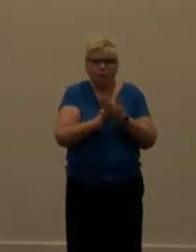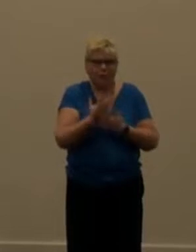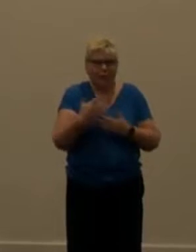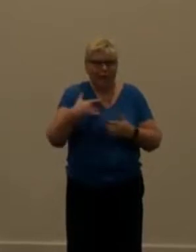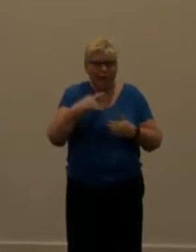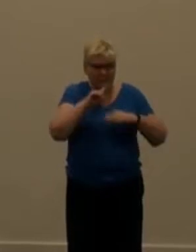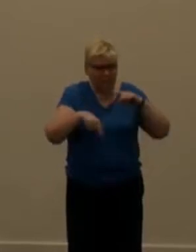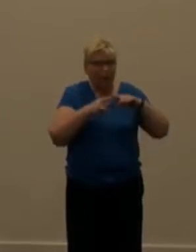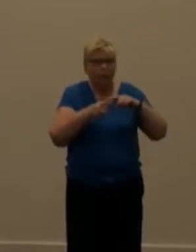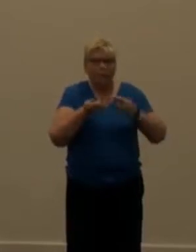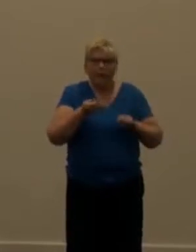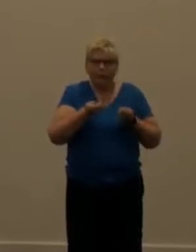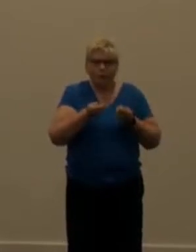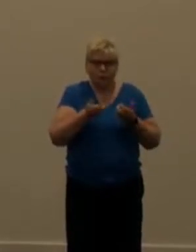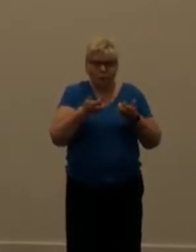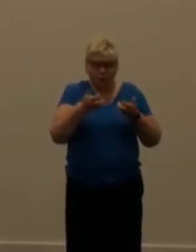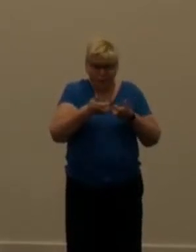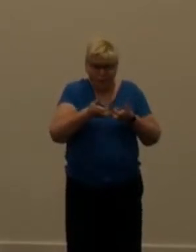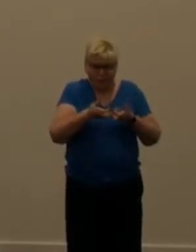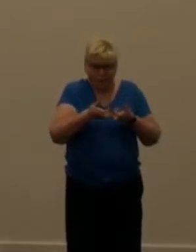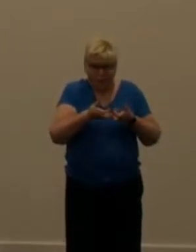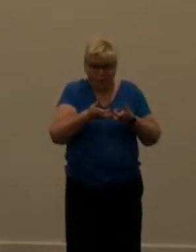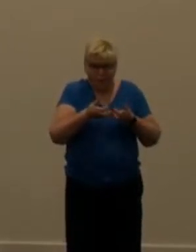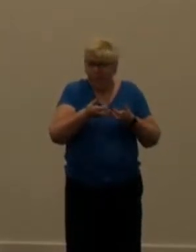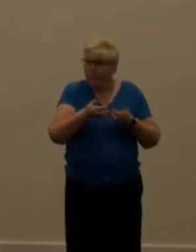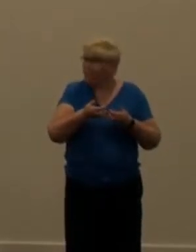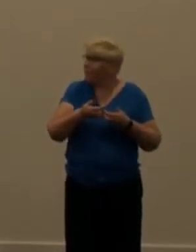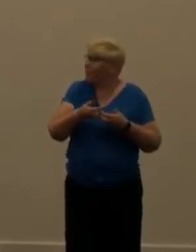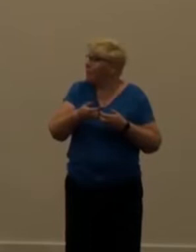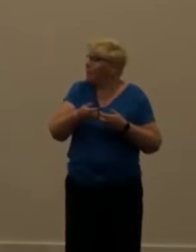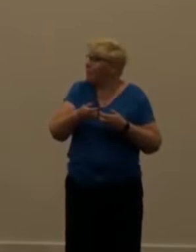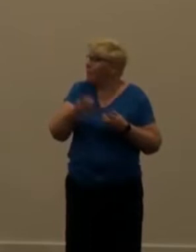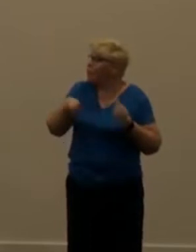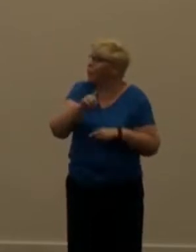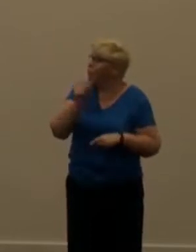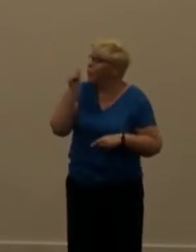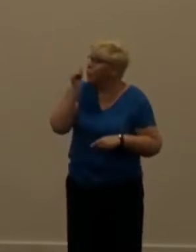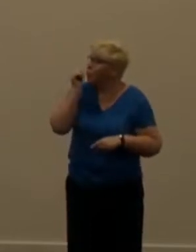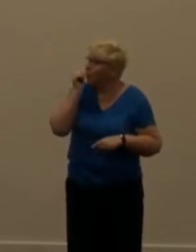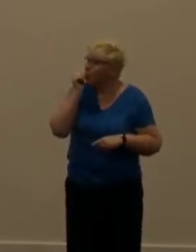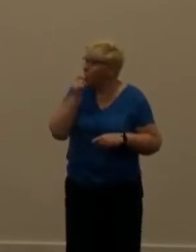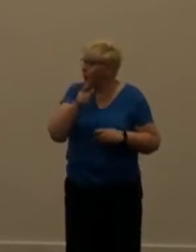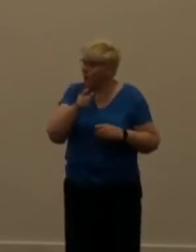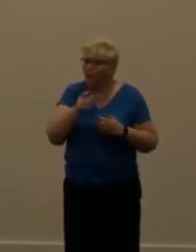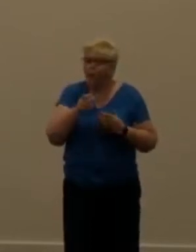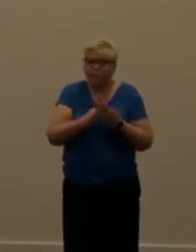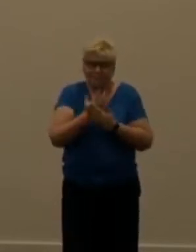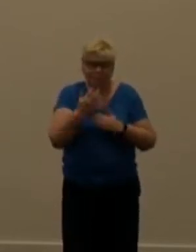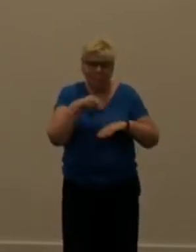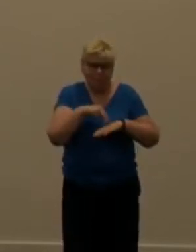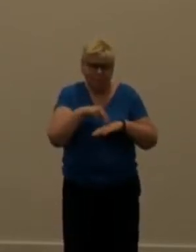lifecycle management. So how can we really, because I think, yeah, we kind of all know that, yeah, the Power Platform is super easy